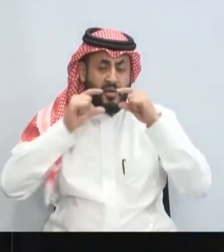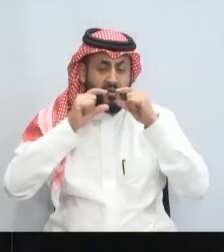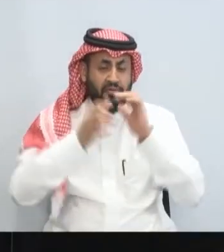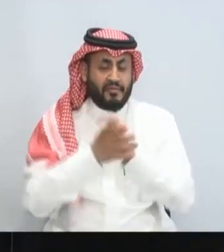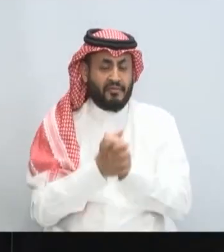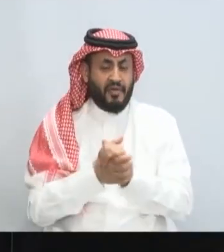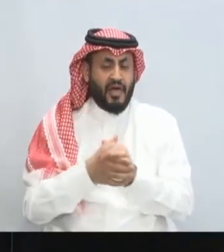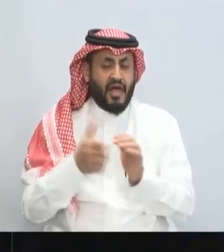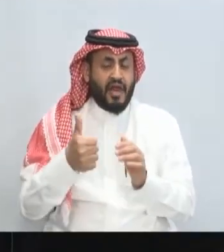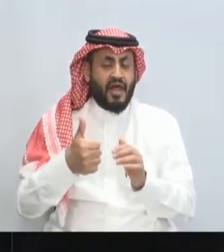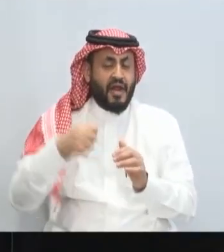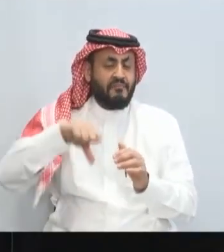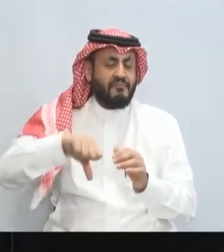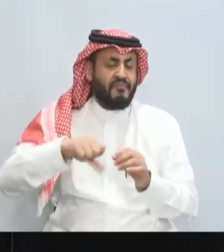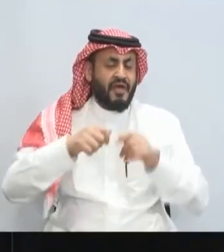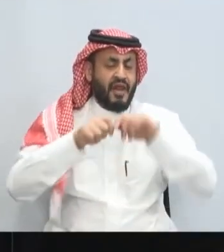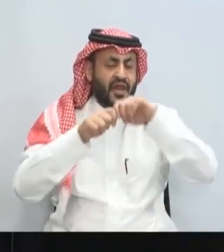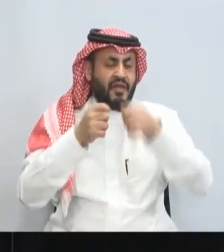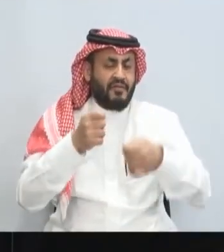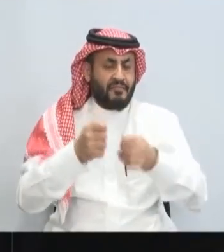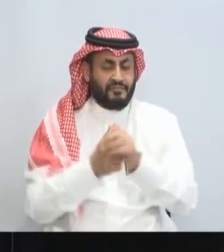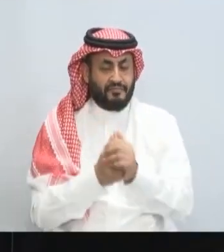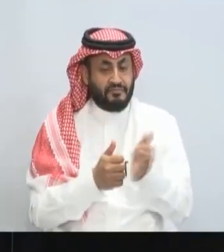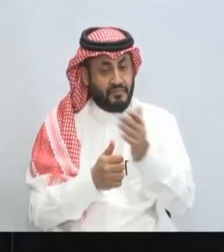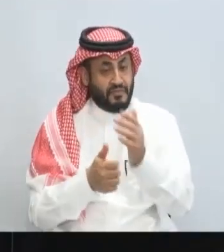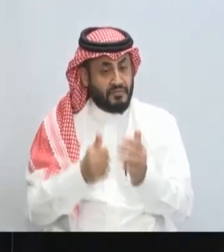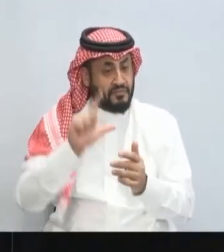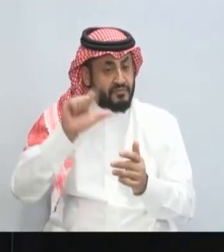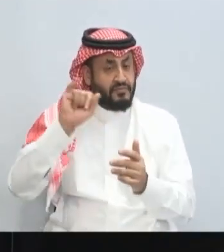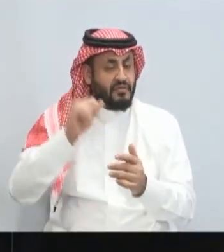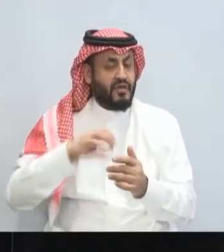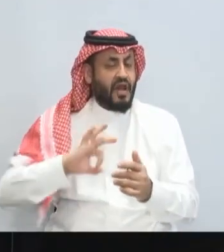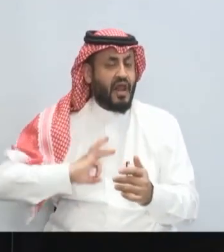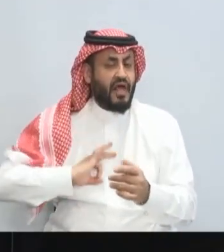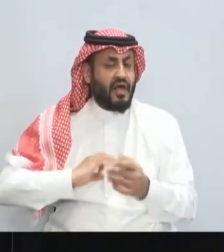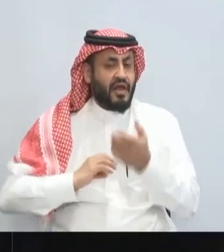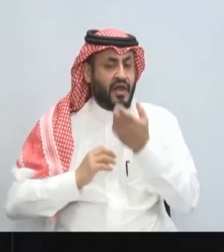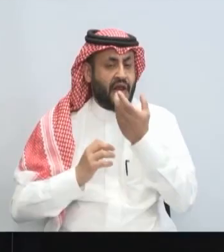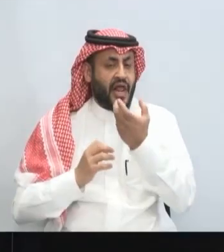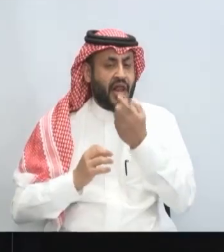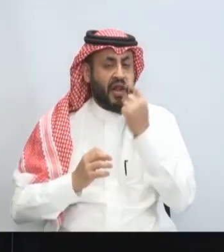like bananas. Ali likes tomatoes.